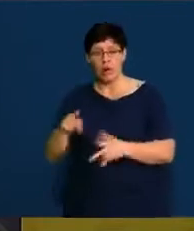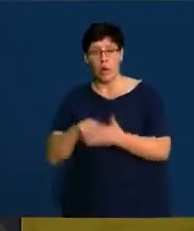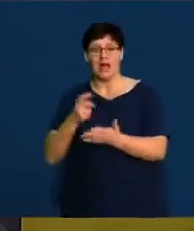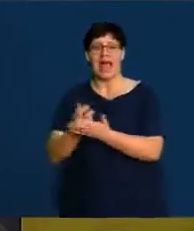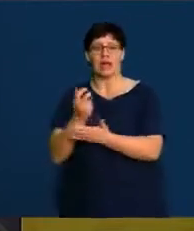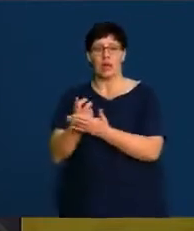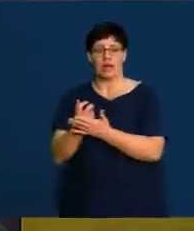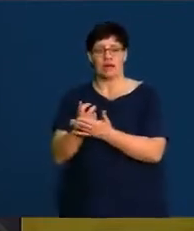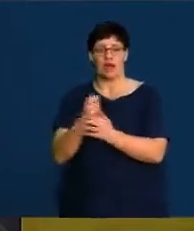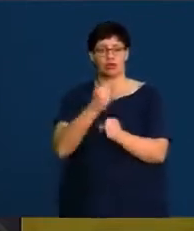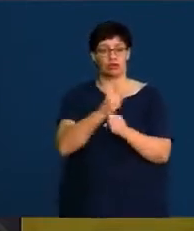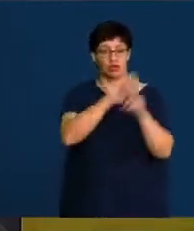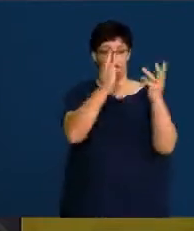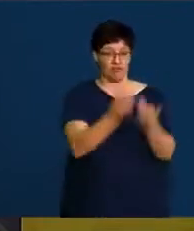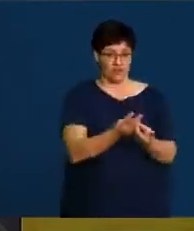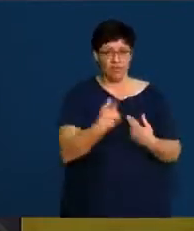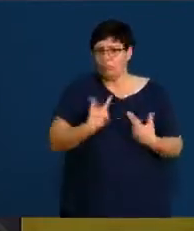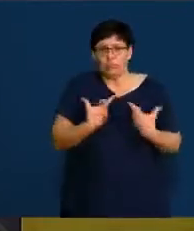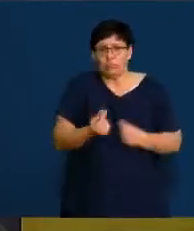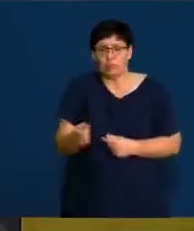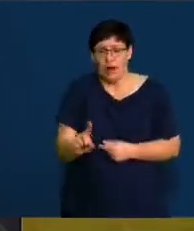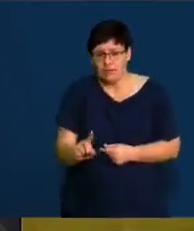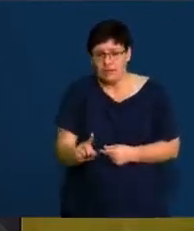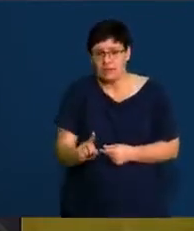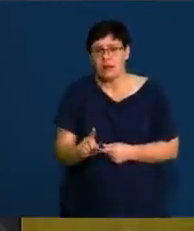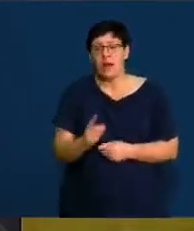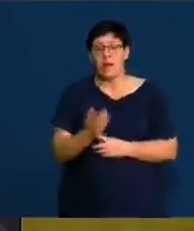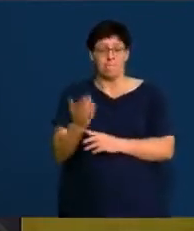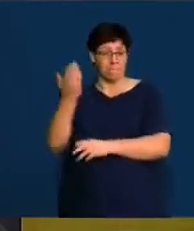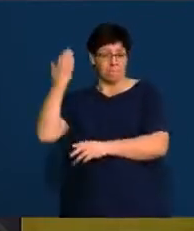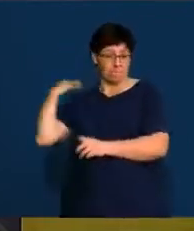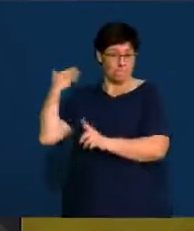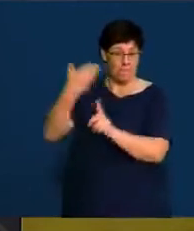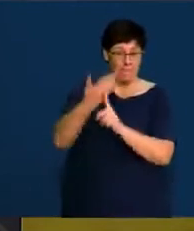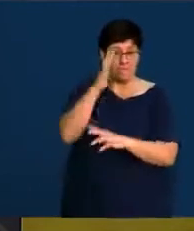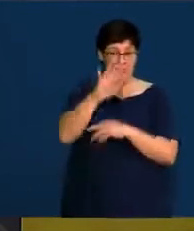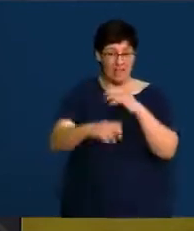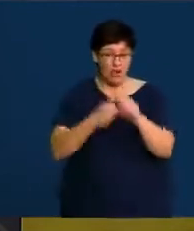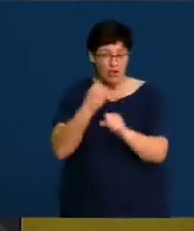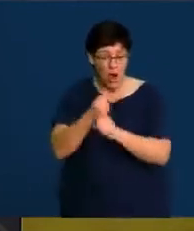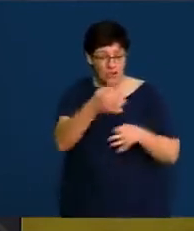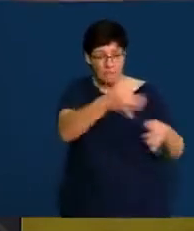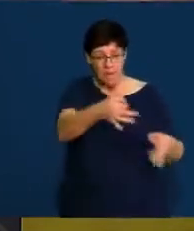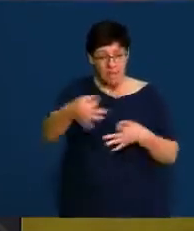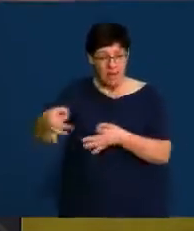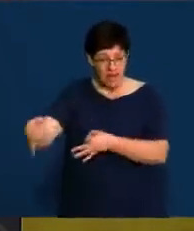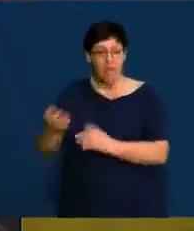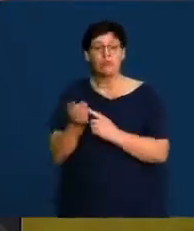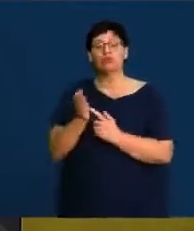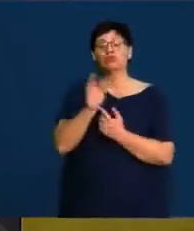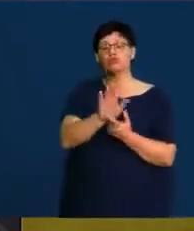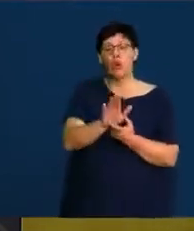geography. What I've done for you is I've taken the past 5-year papers and will show you what is